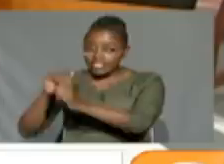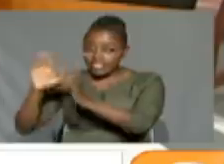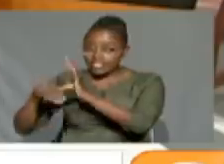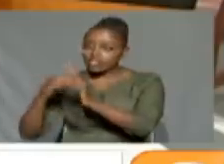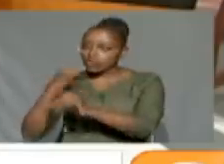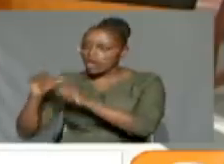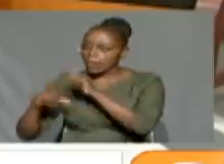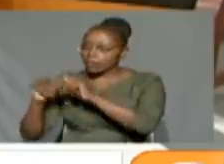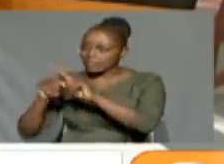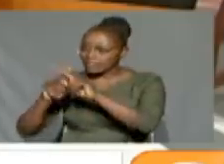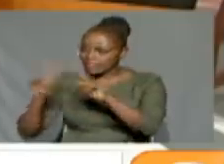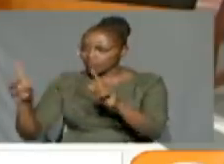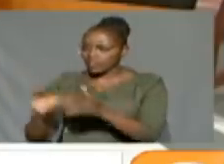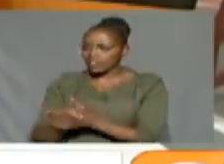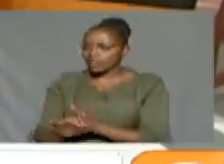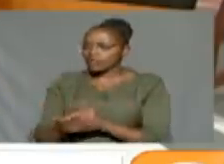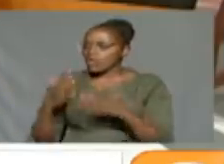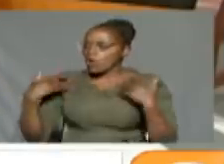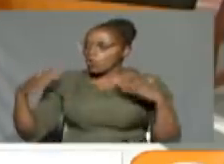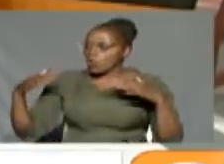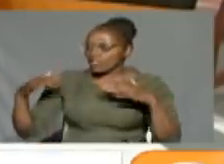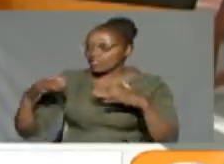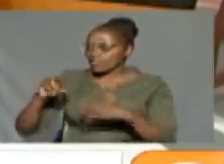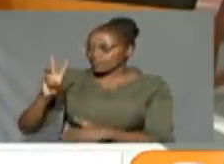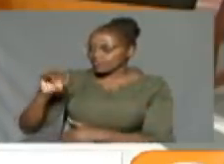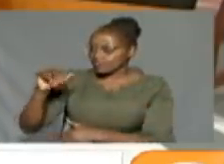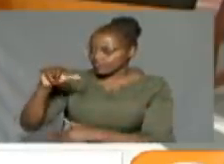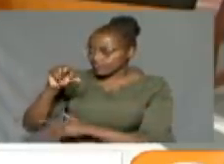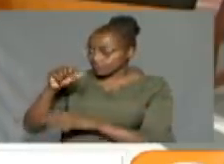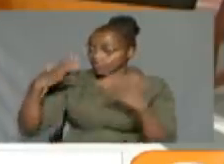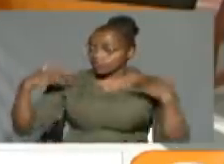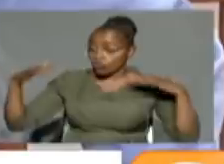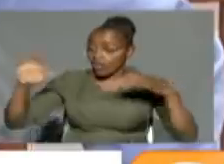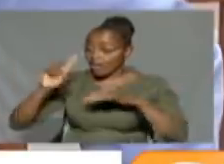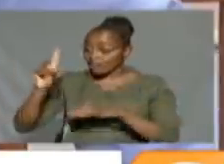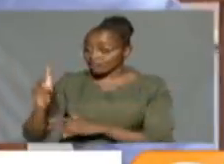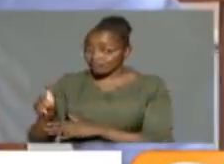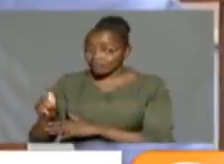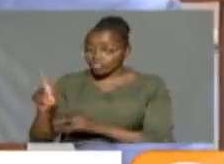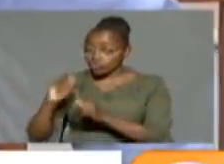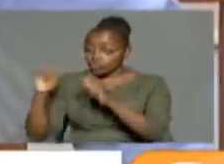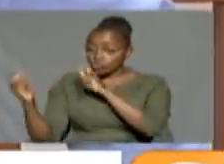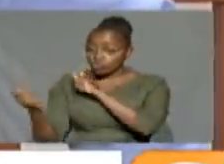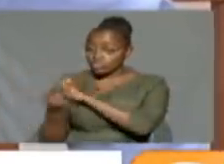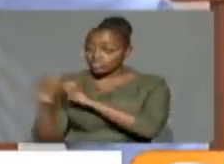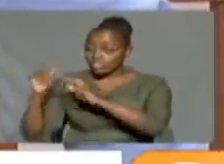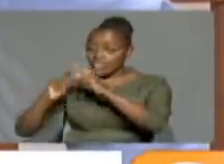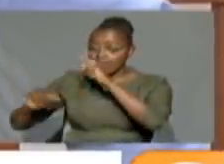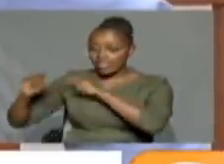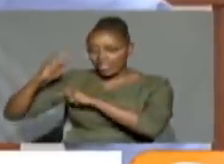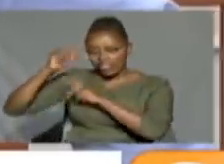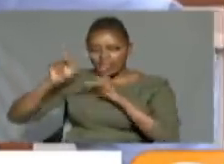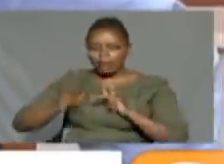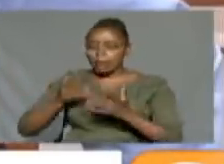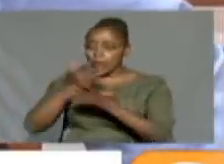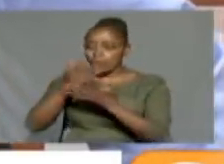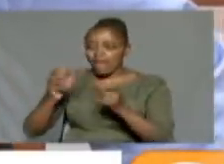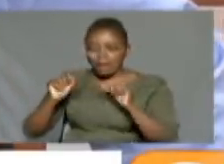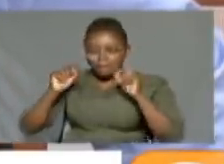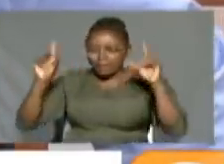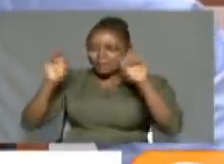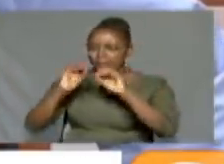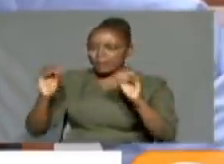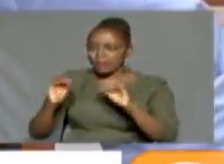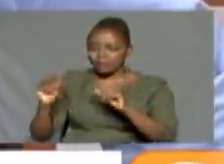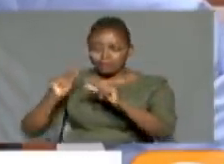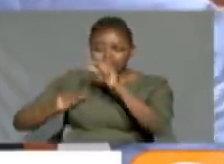about something else, which is wings to fly, something that's very close to your heart. You are changing a whole generation. I don't think people out there realize there's going to